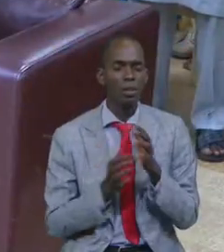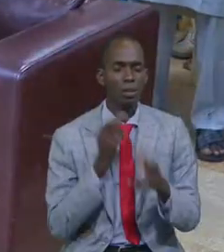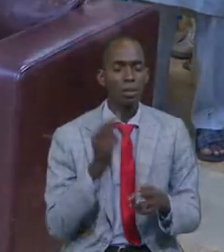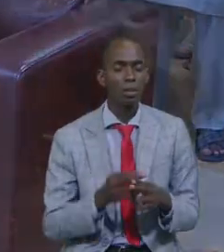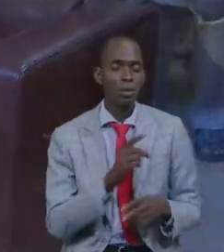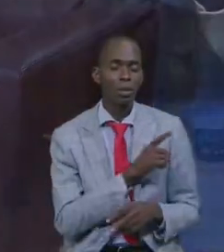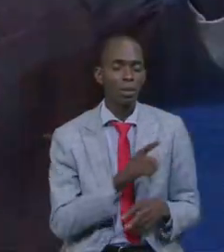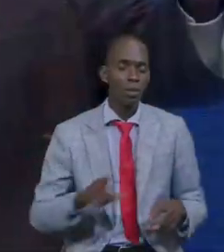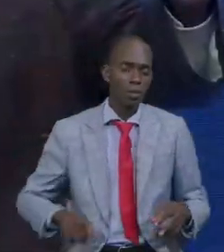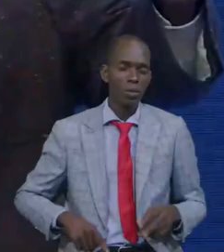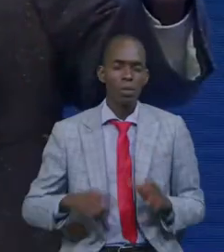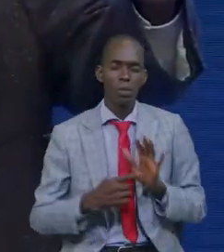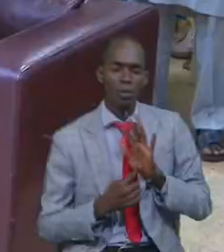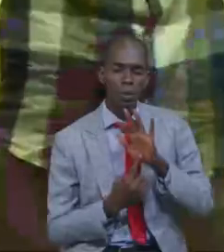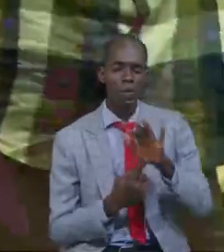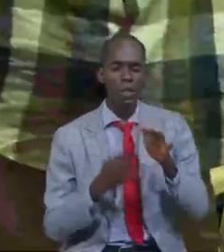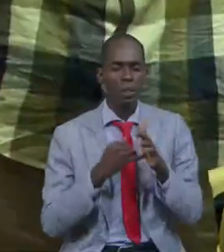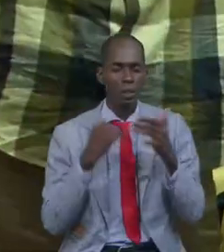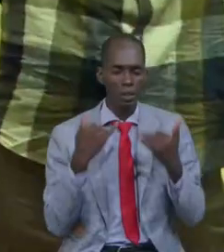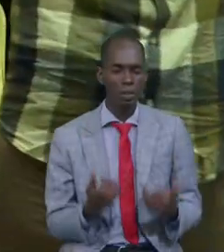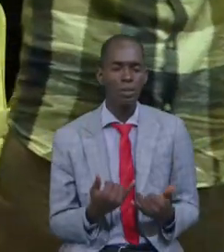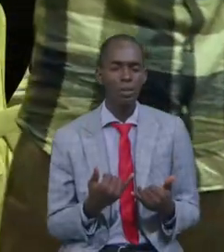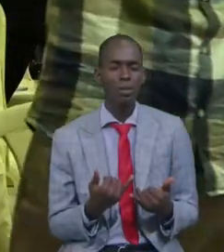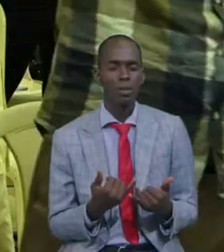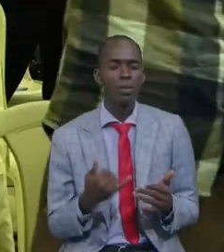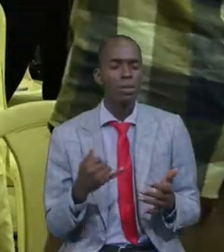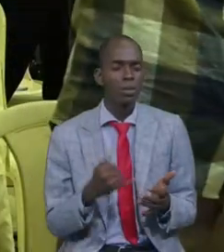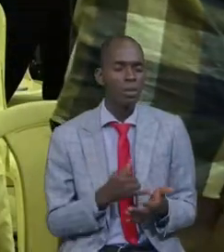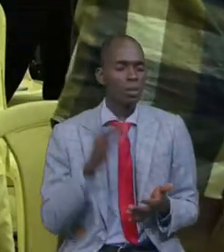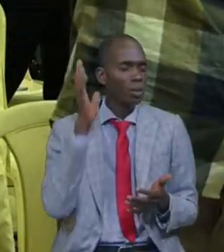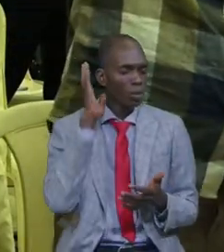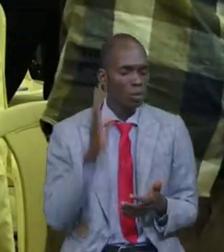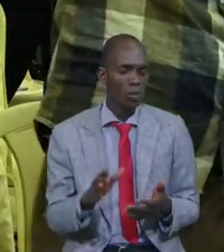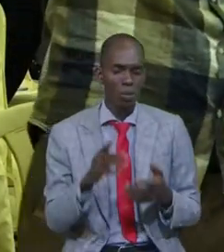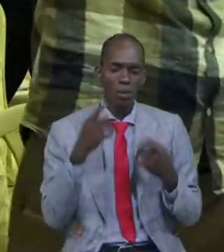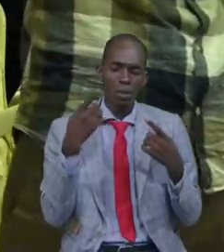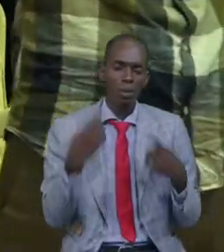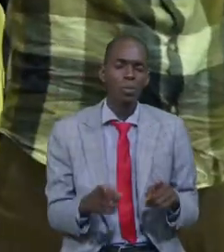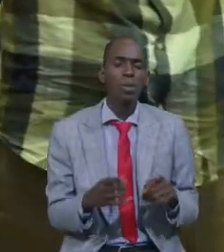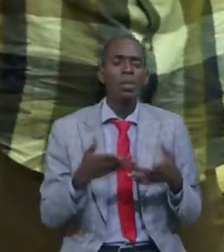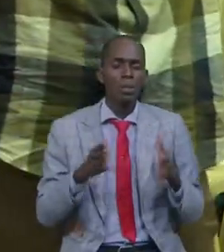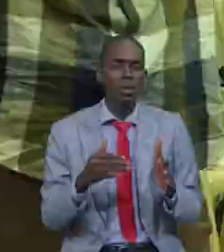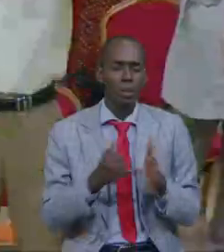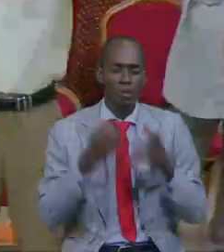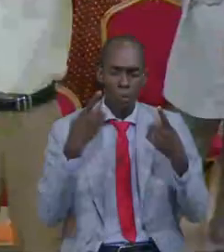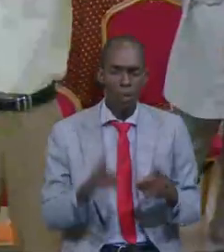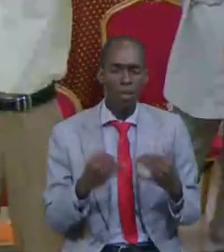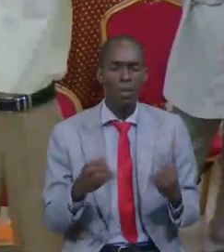Lord, manifest it now. It shall come to pass. Let it come to